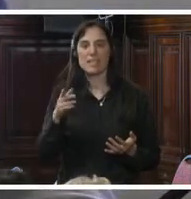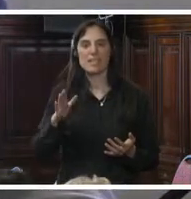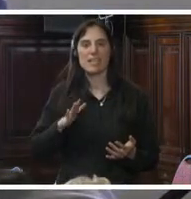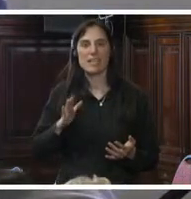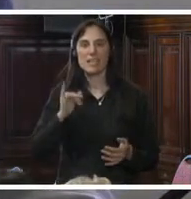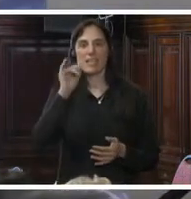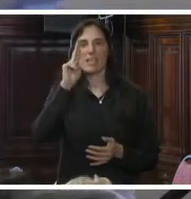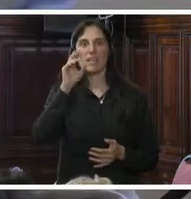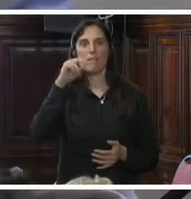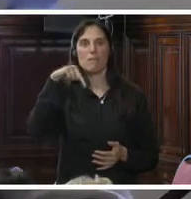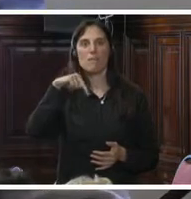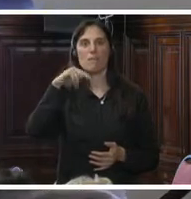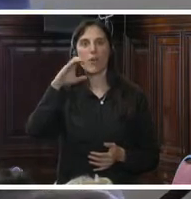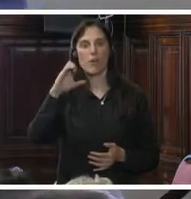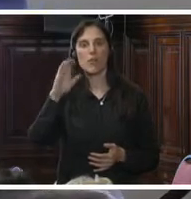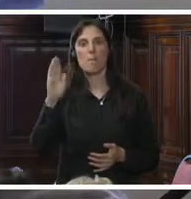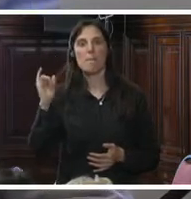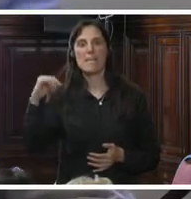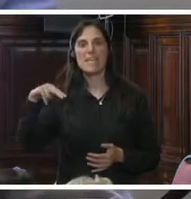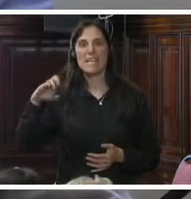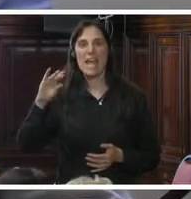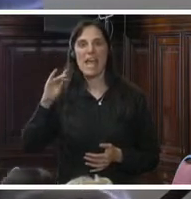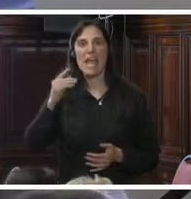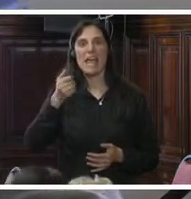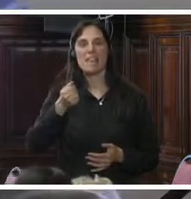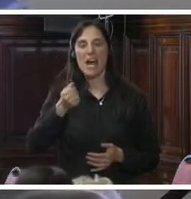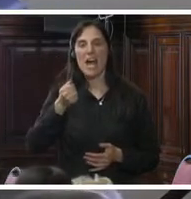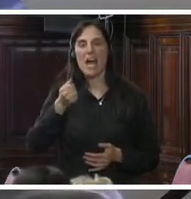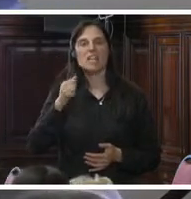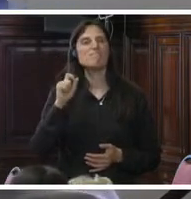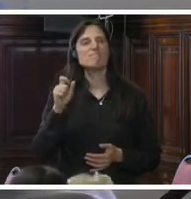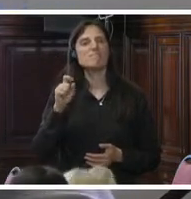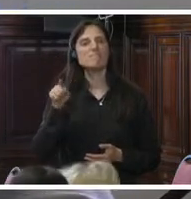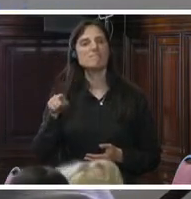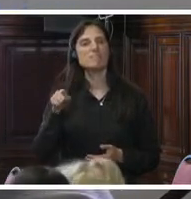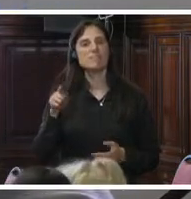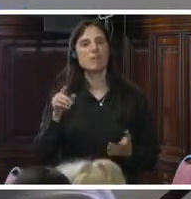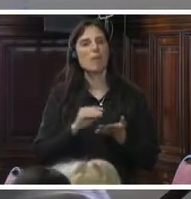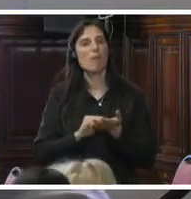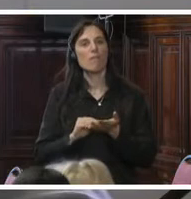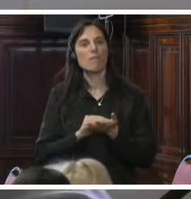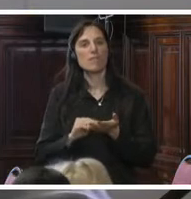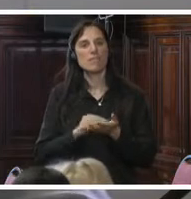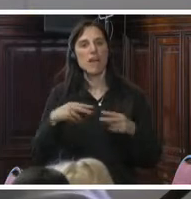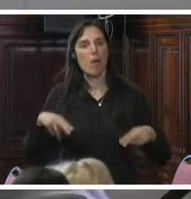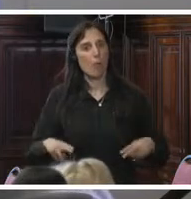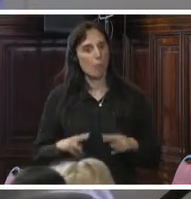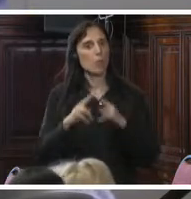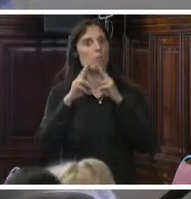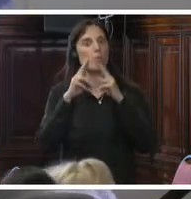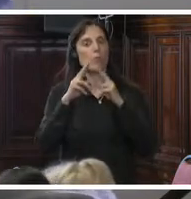Pineda, and she's from the United Nations Office of Drugs and on Drugs and